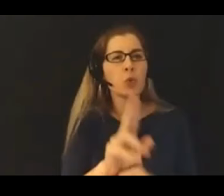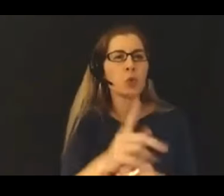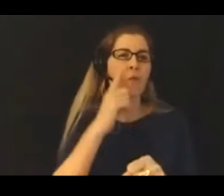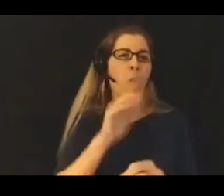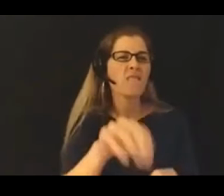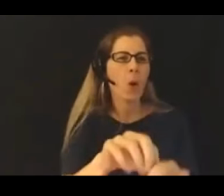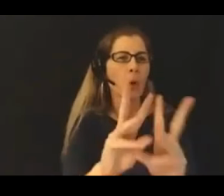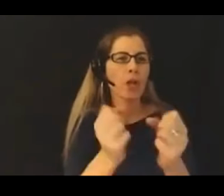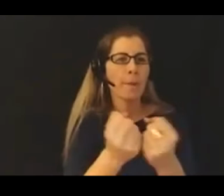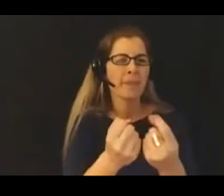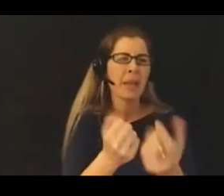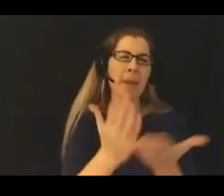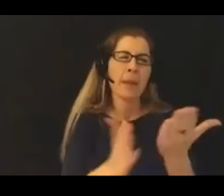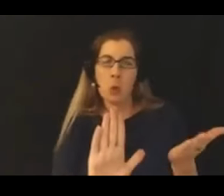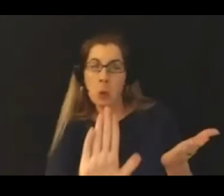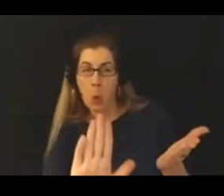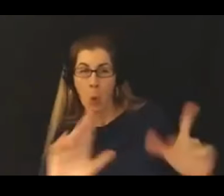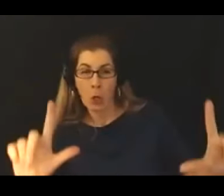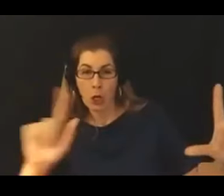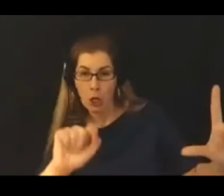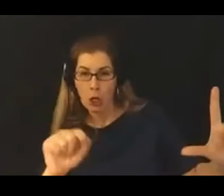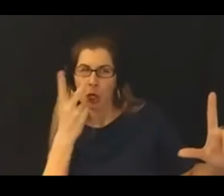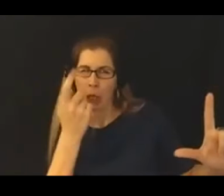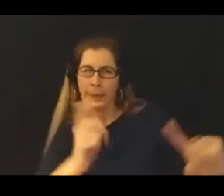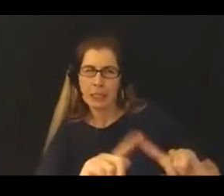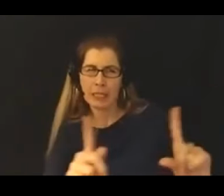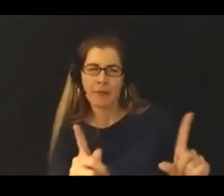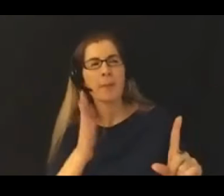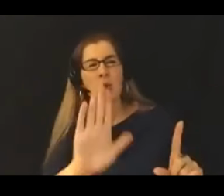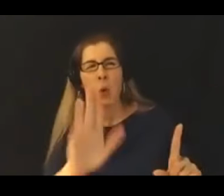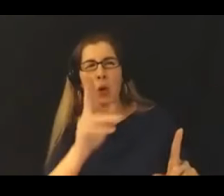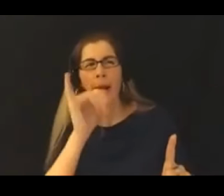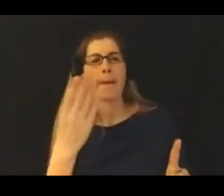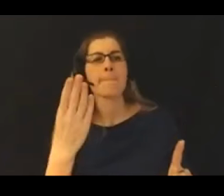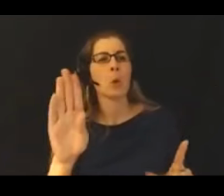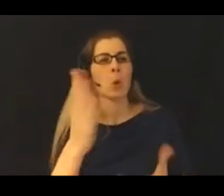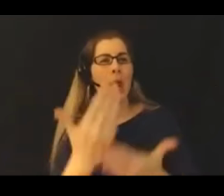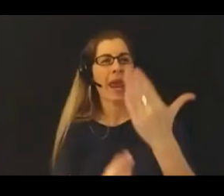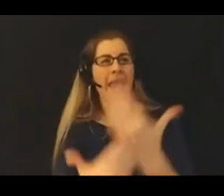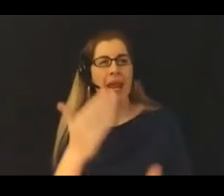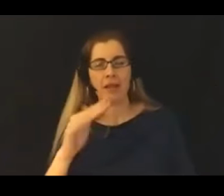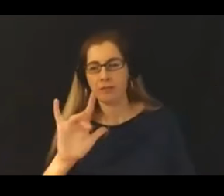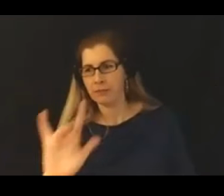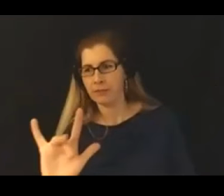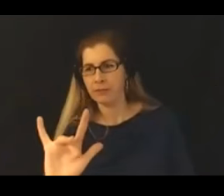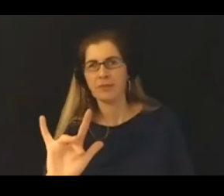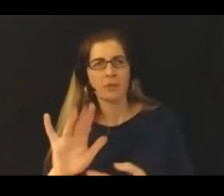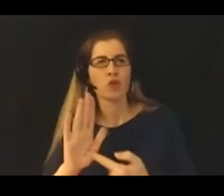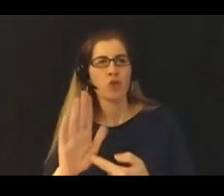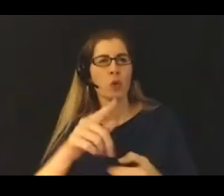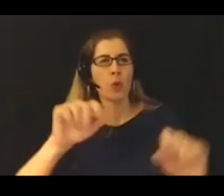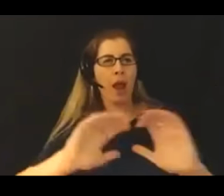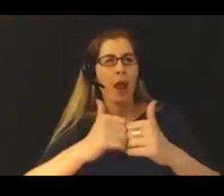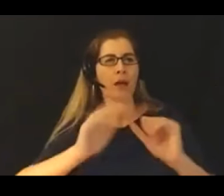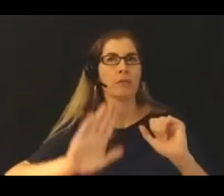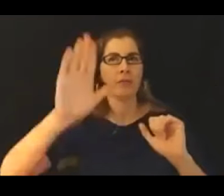They'll look a little bit different, but there should be a blue hand. So if you can click on your blue hand there, you should rate